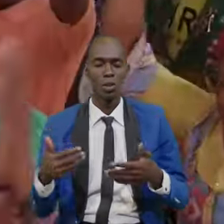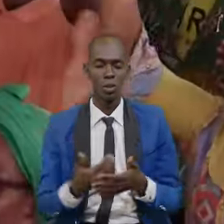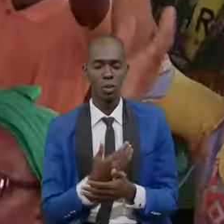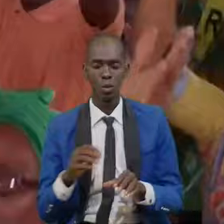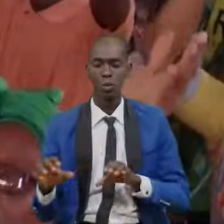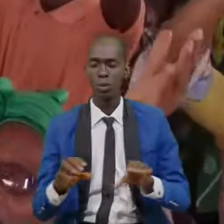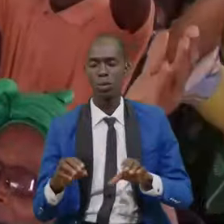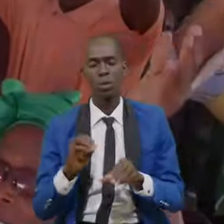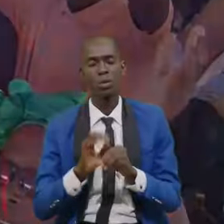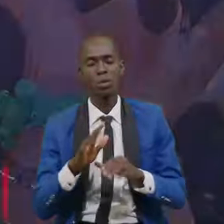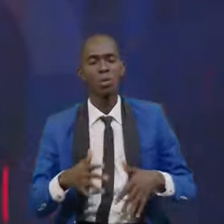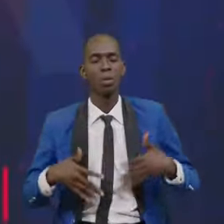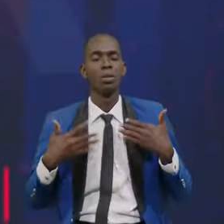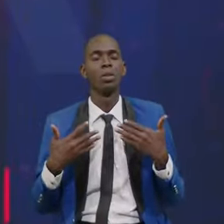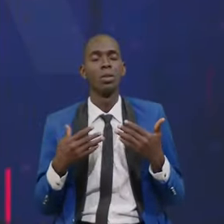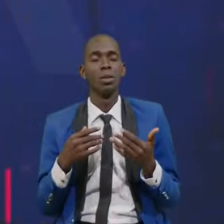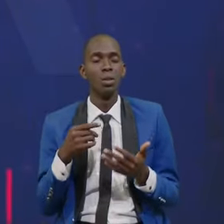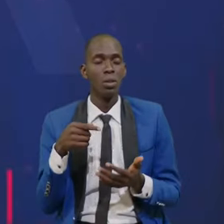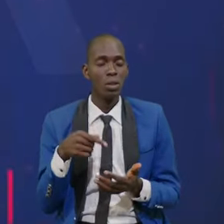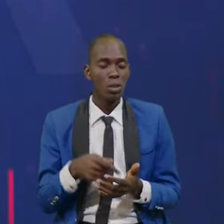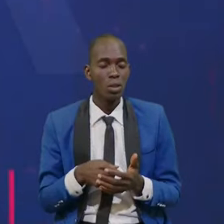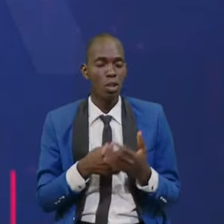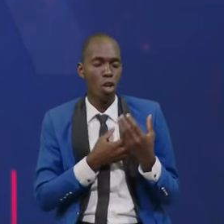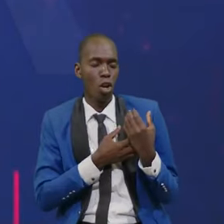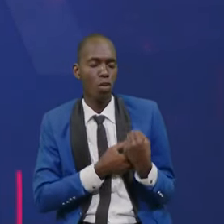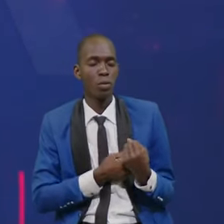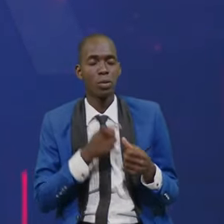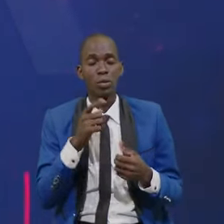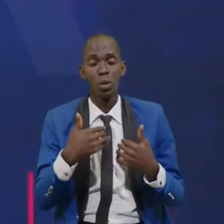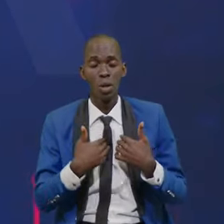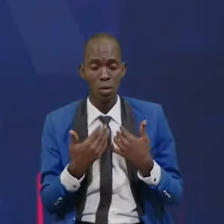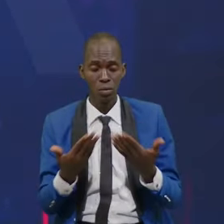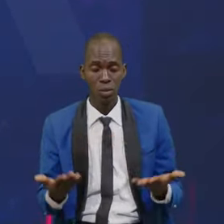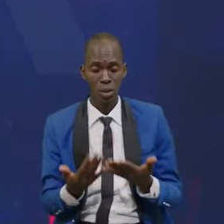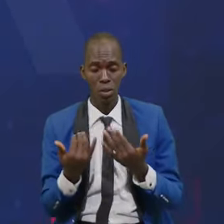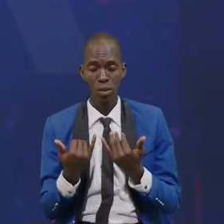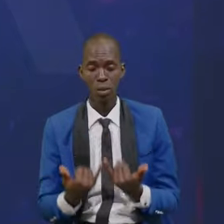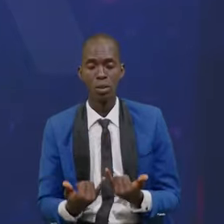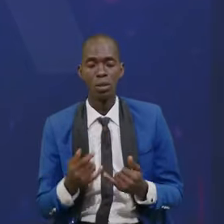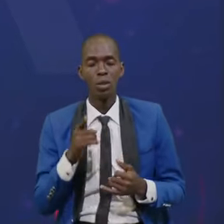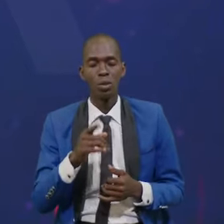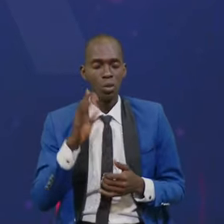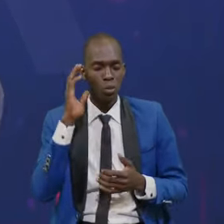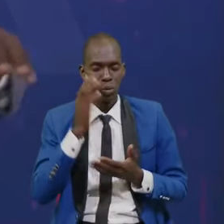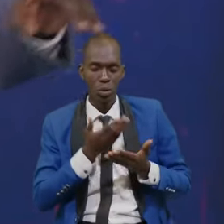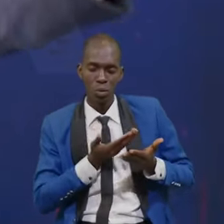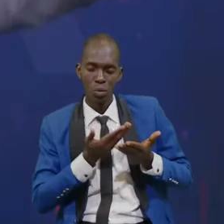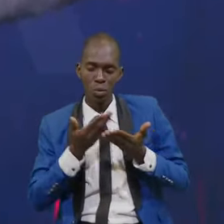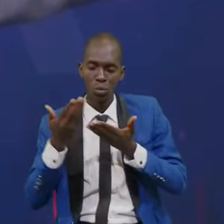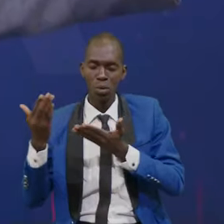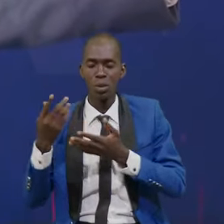life. This confidence you have here now, you carry the